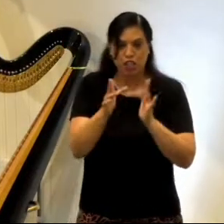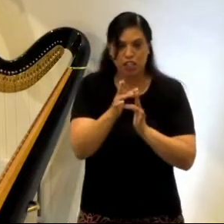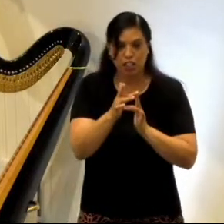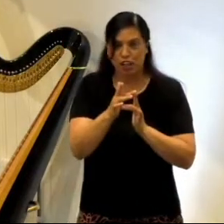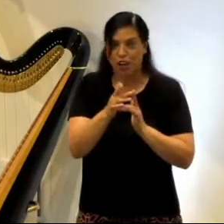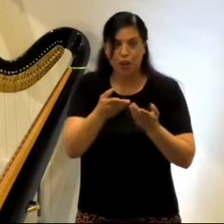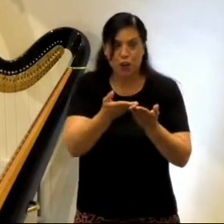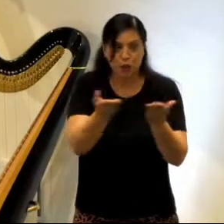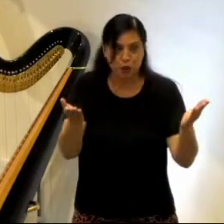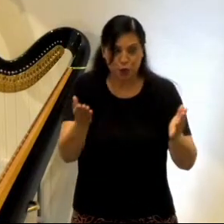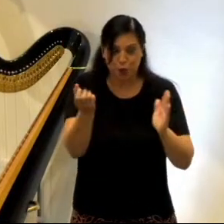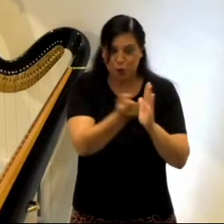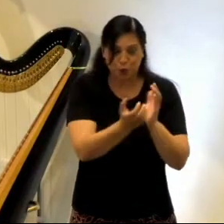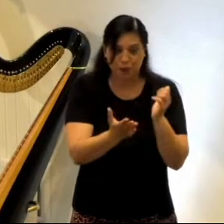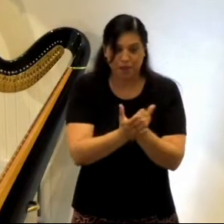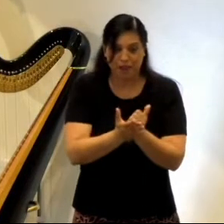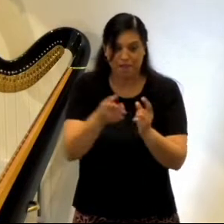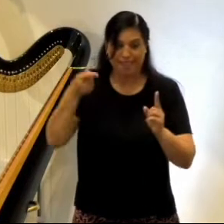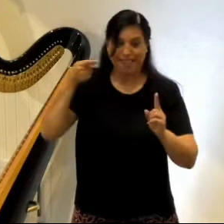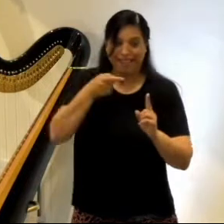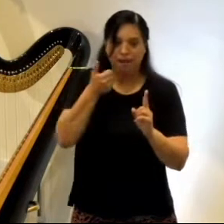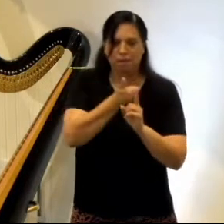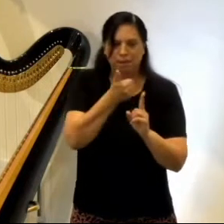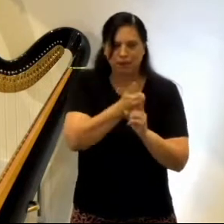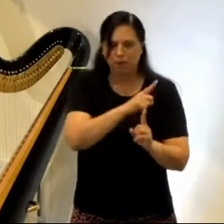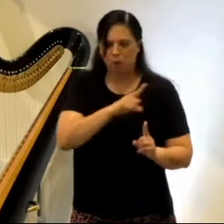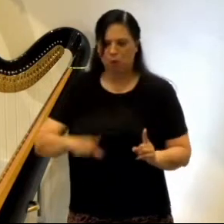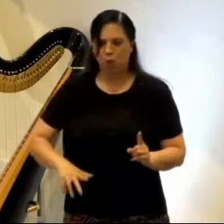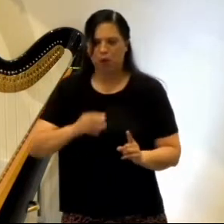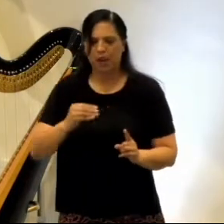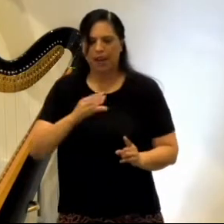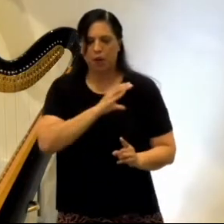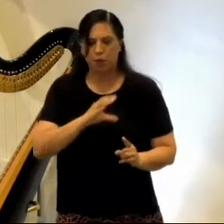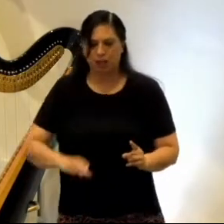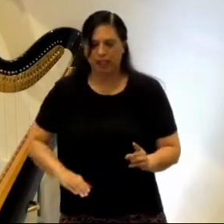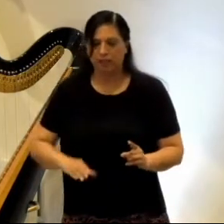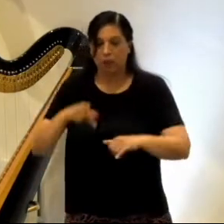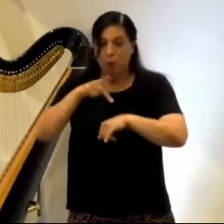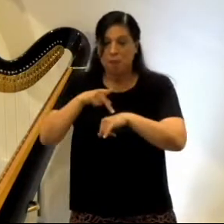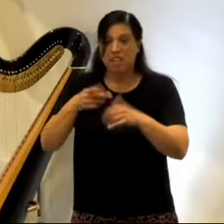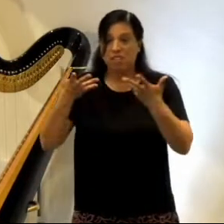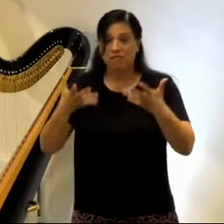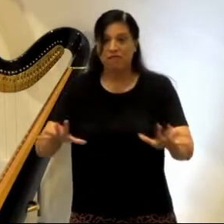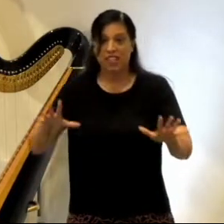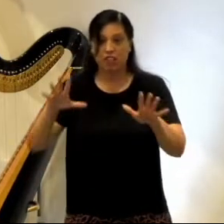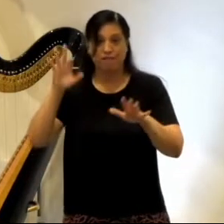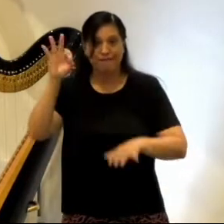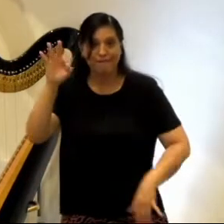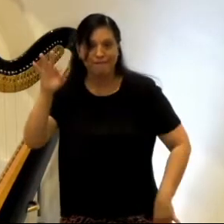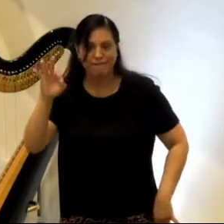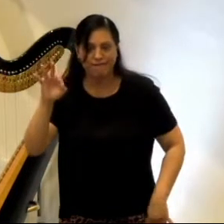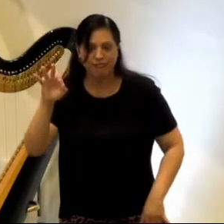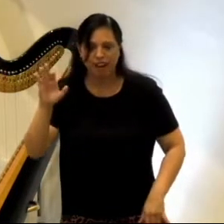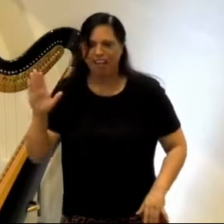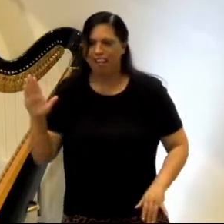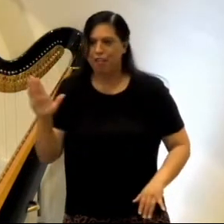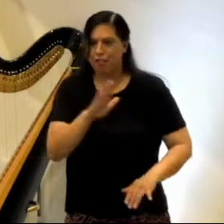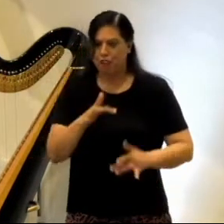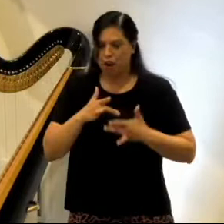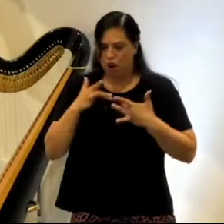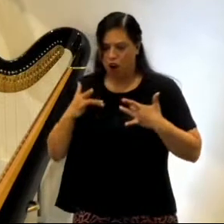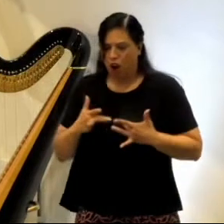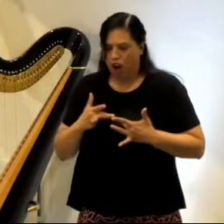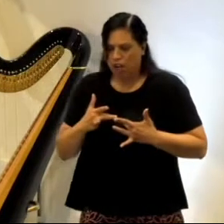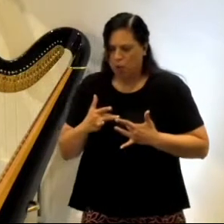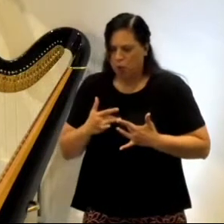both Lord and Christ." Well, when Peter finished speaking these words, their hearts were burning. An